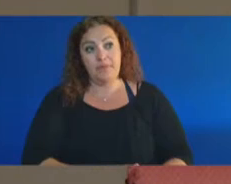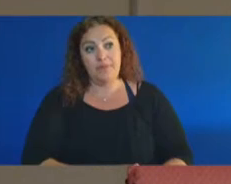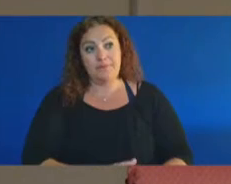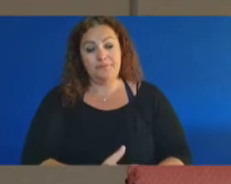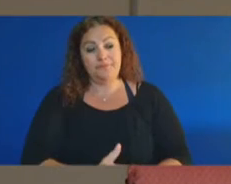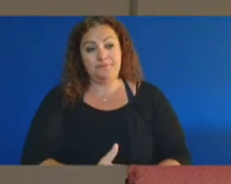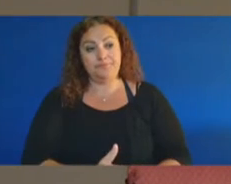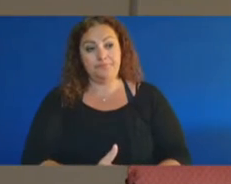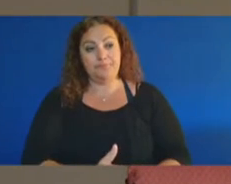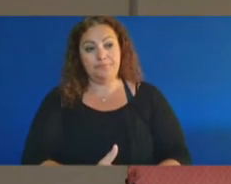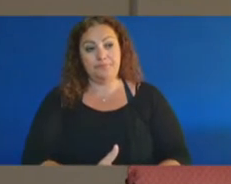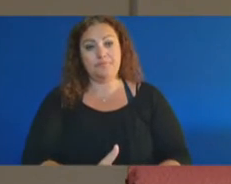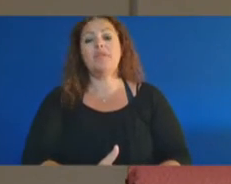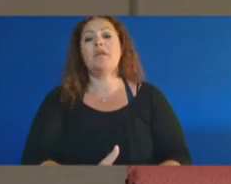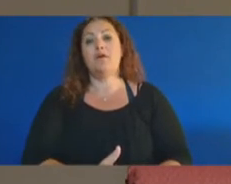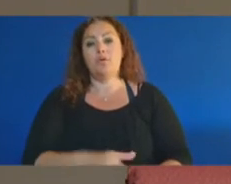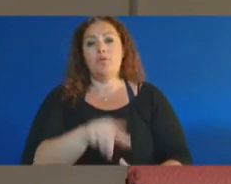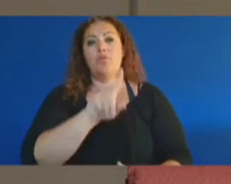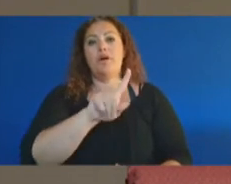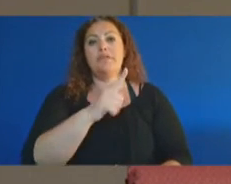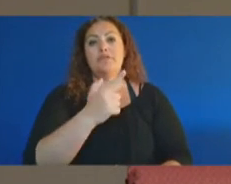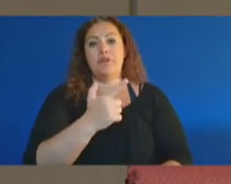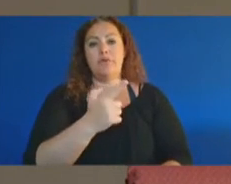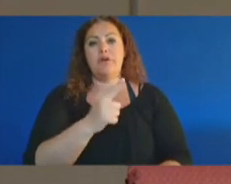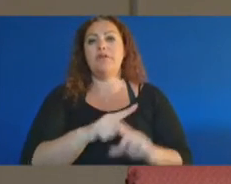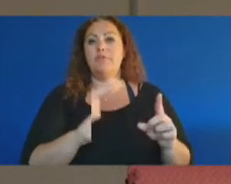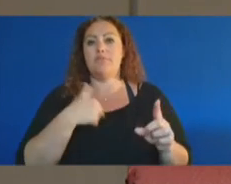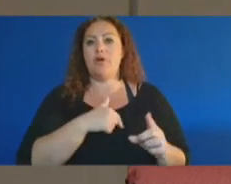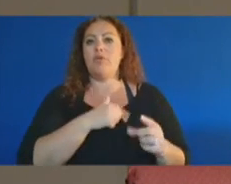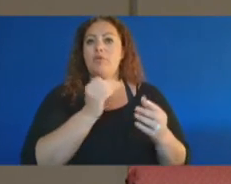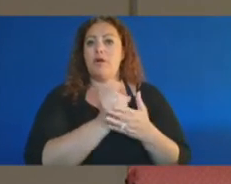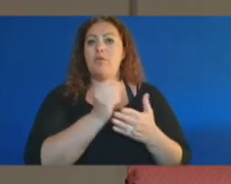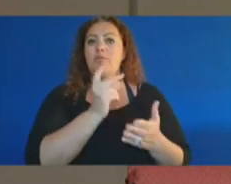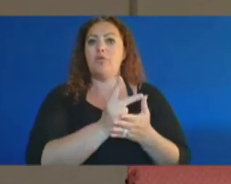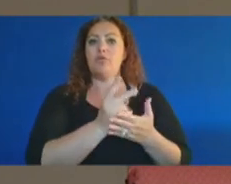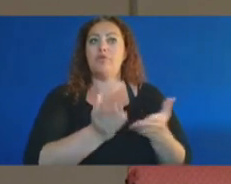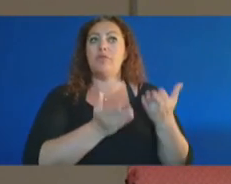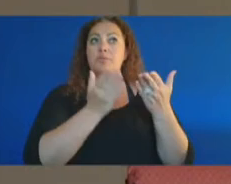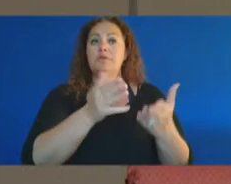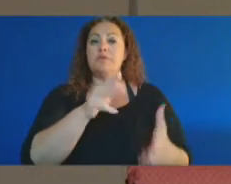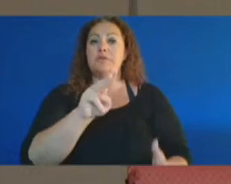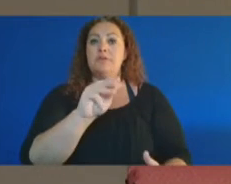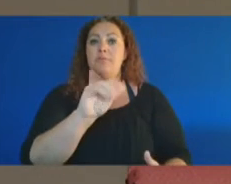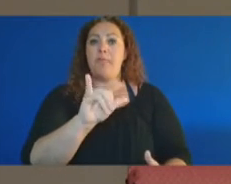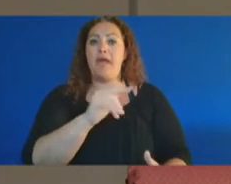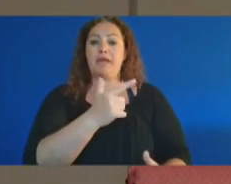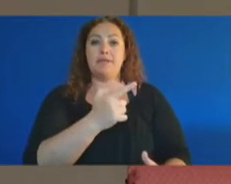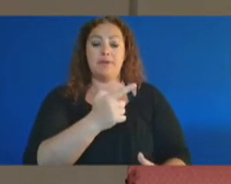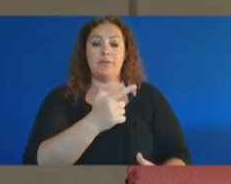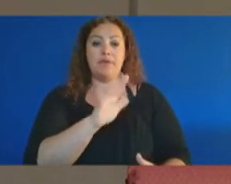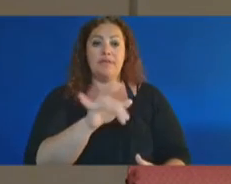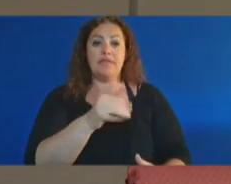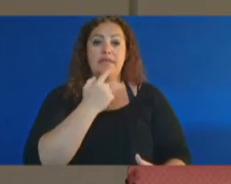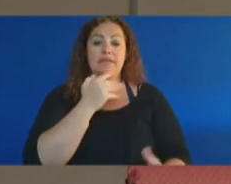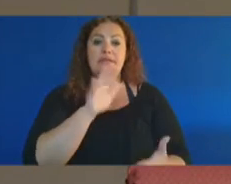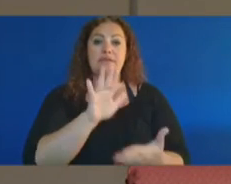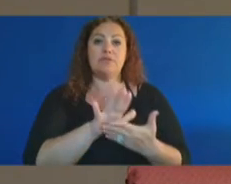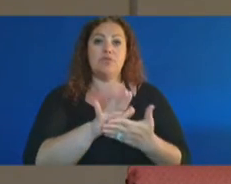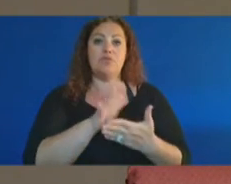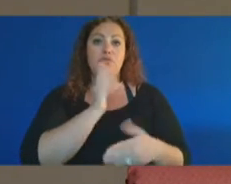121 121 well we approved a petition in May of 2021 that said the school would increase